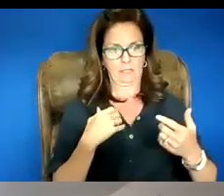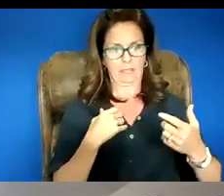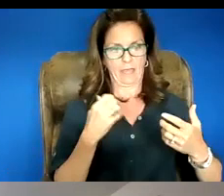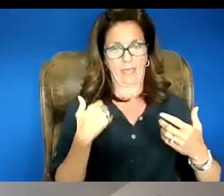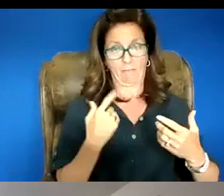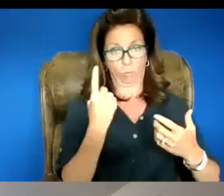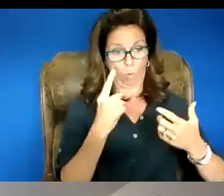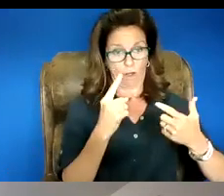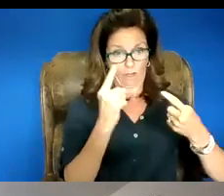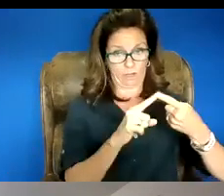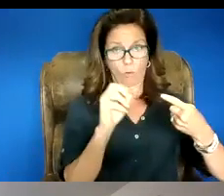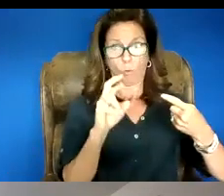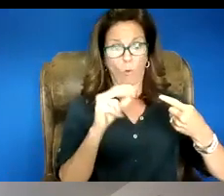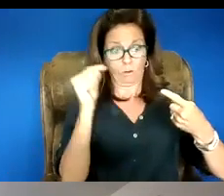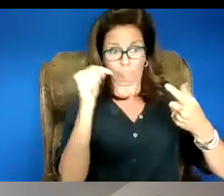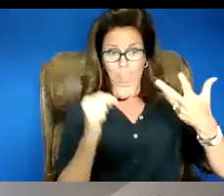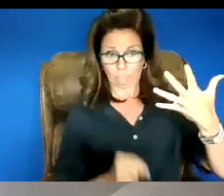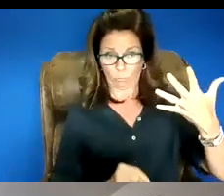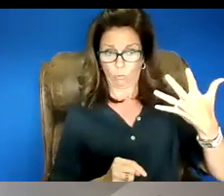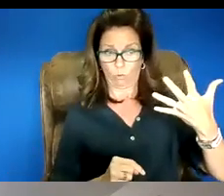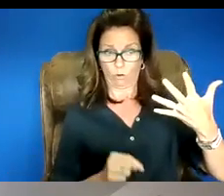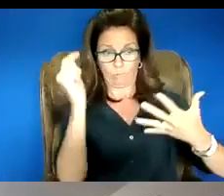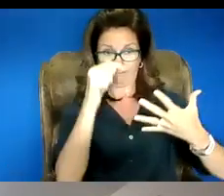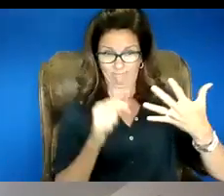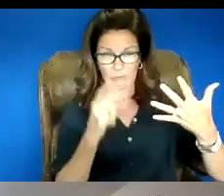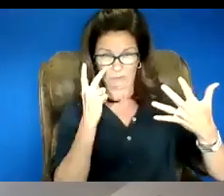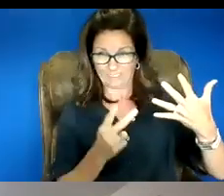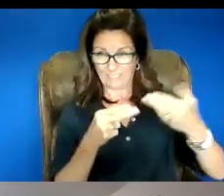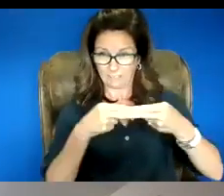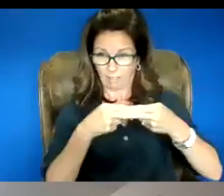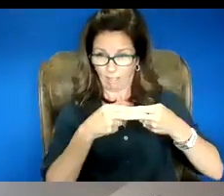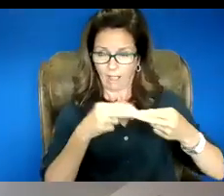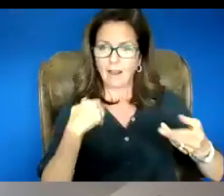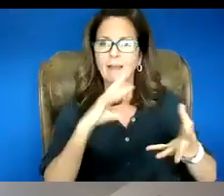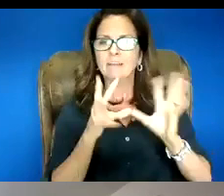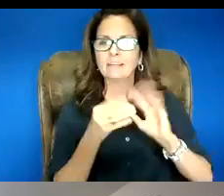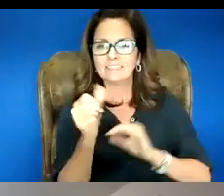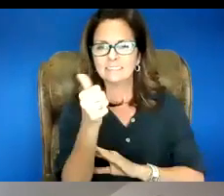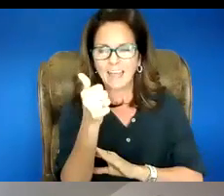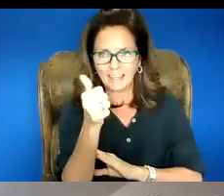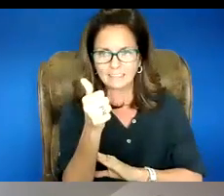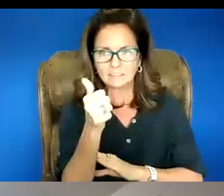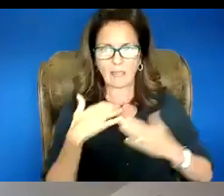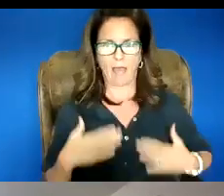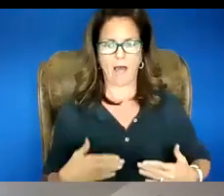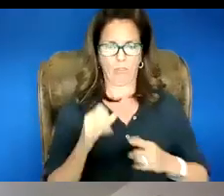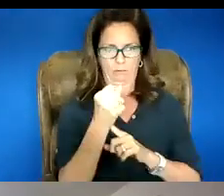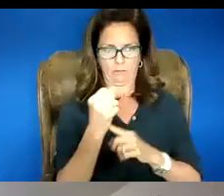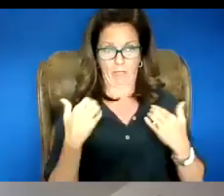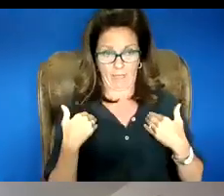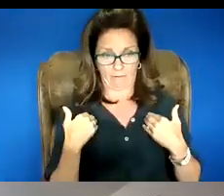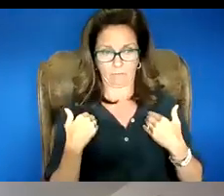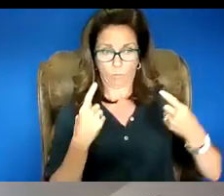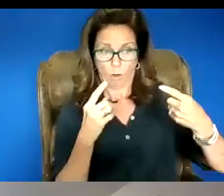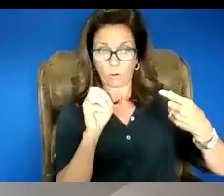conditions. So there are 10 conditions that we've opened this up to, and as long as you